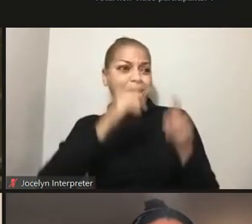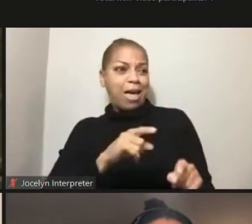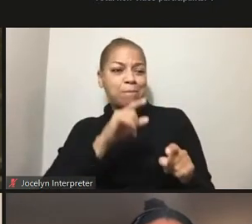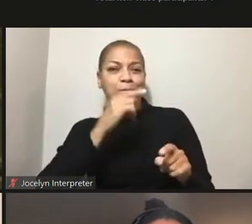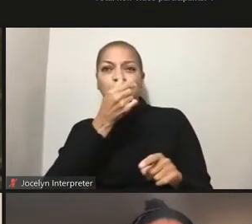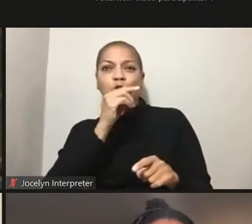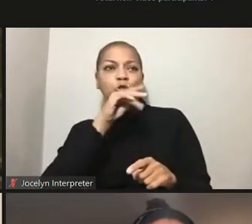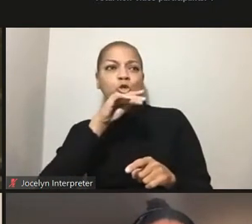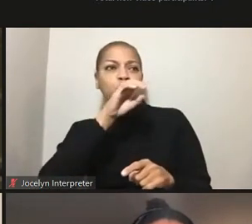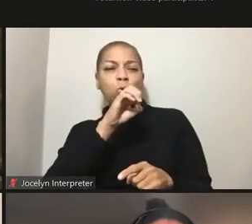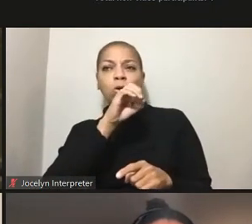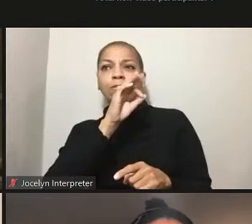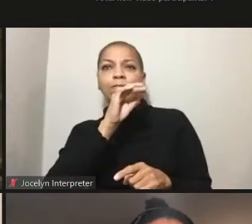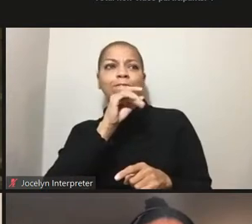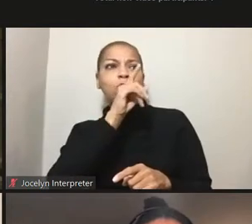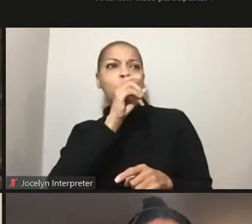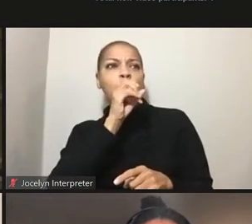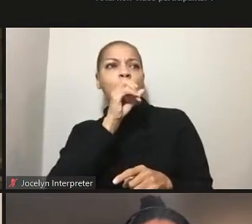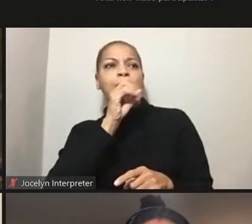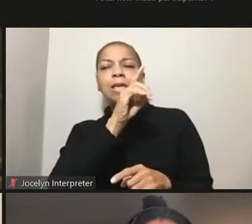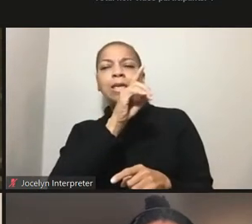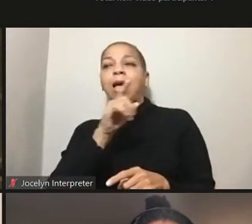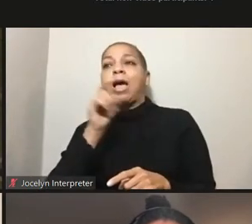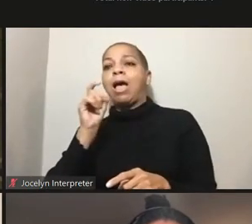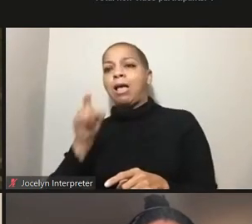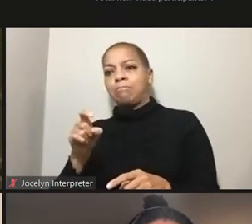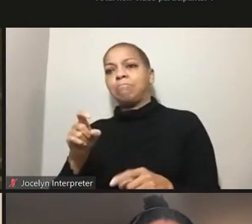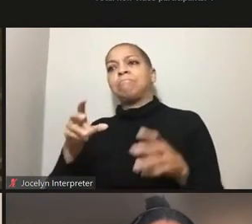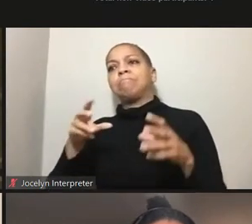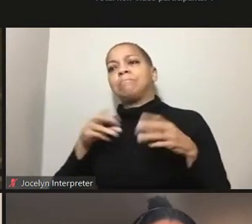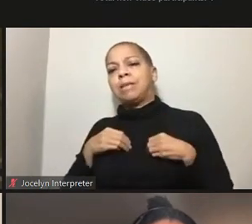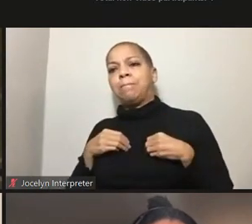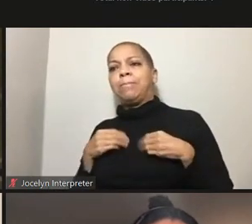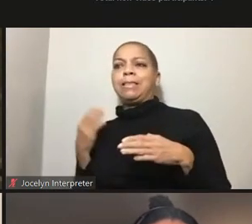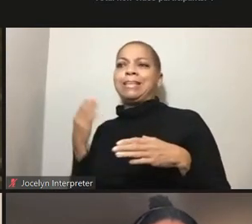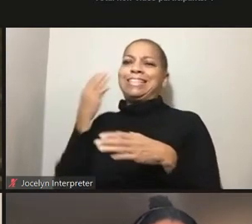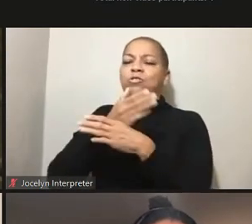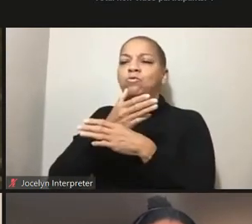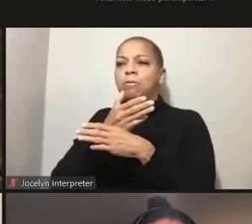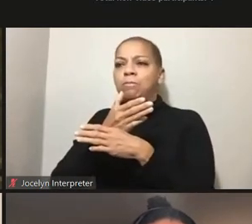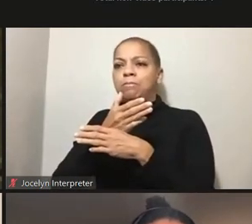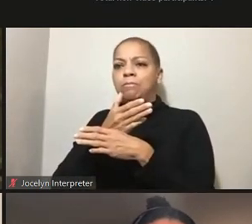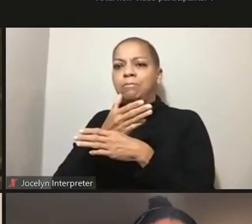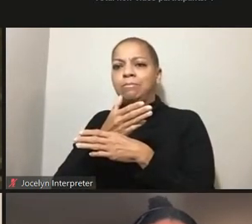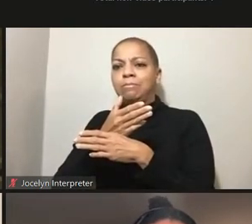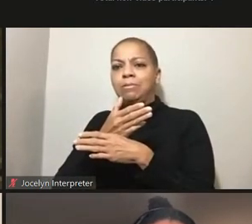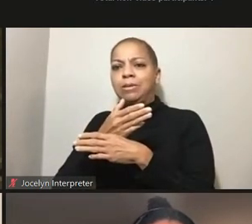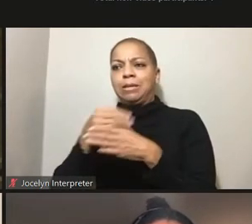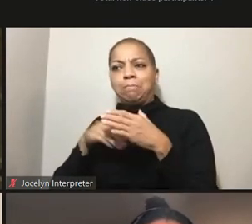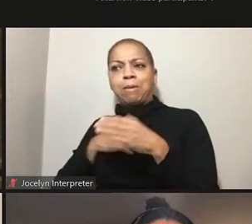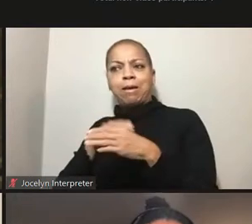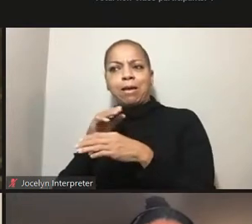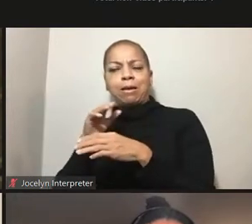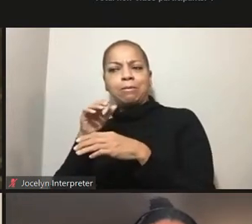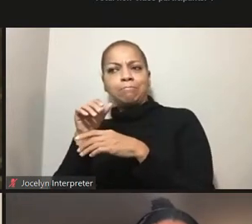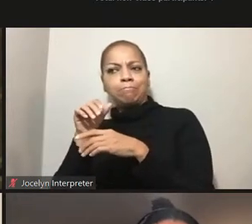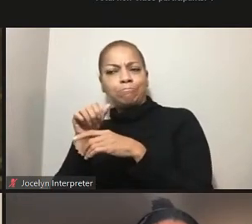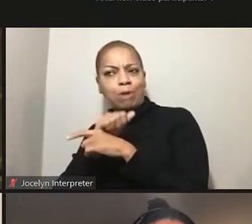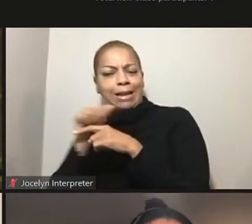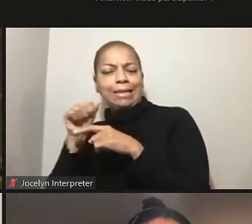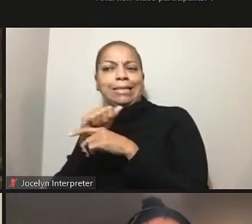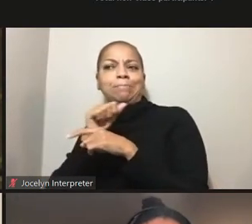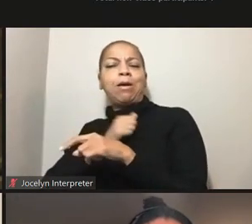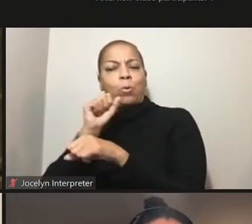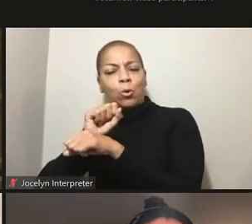I had to accept the disruption in my practice. And so what I thought I